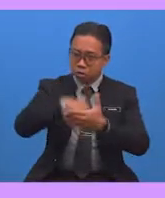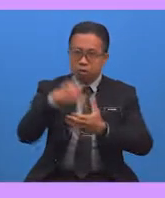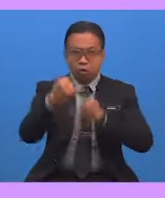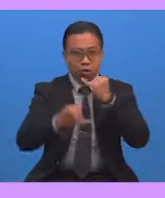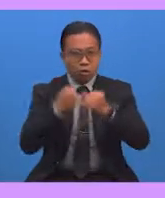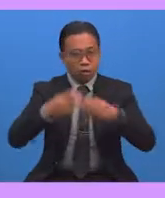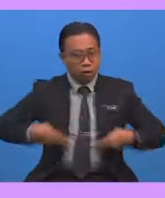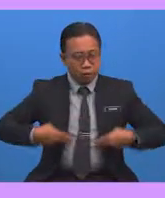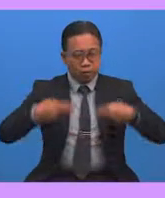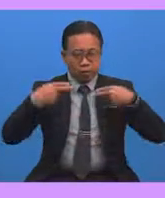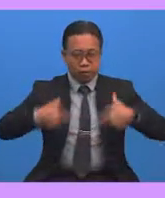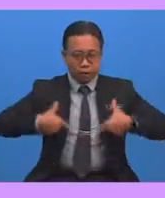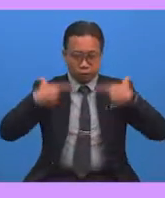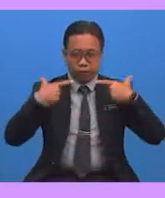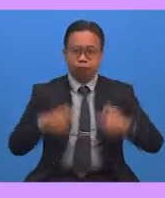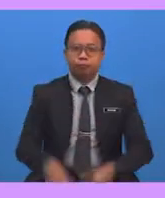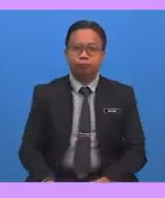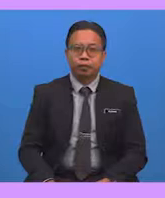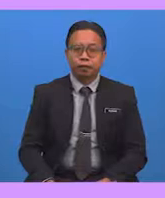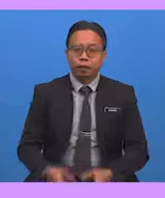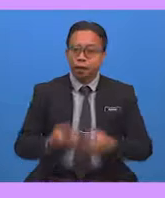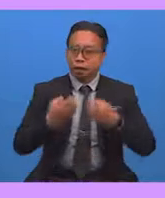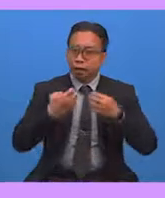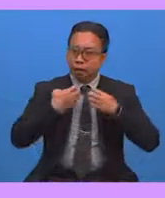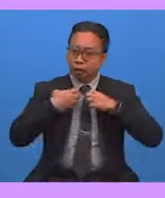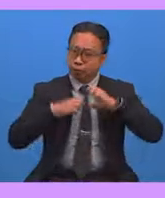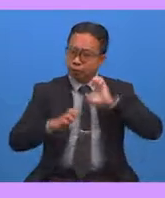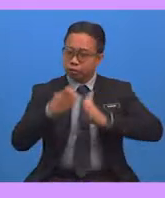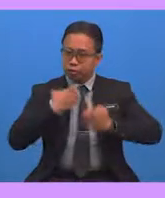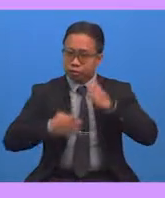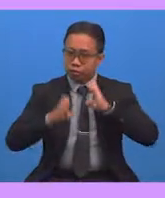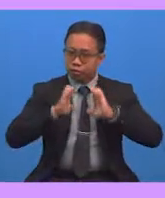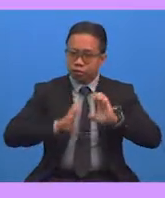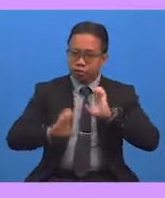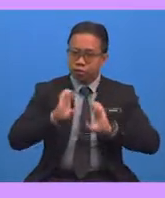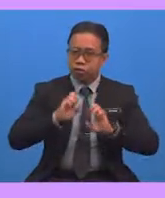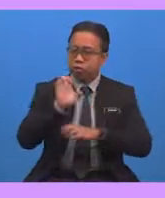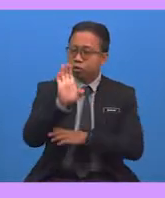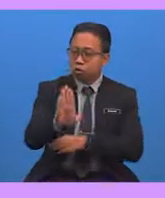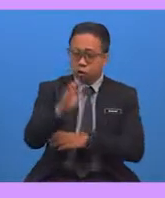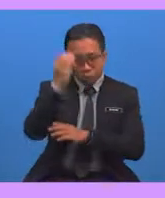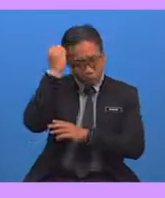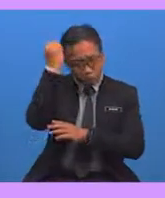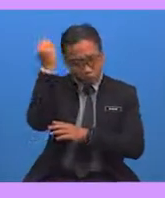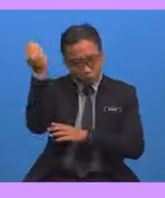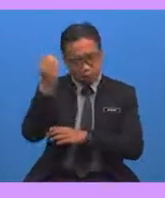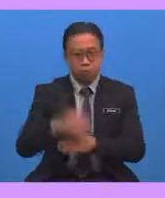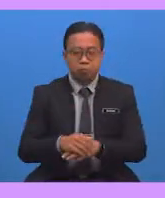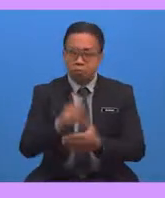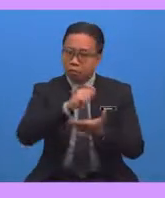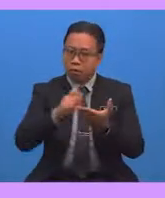and write an essay expressing your opinion on the statement, and write at